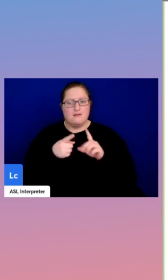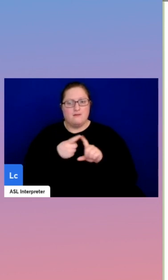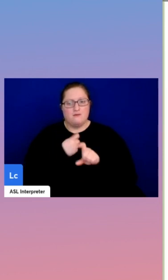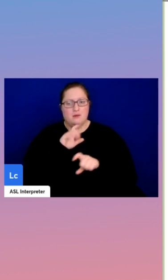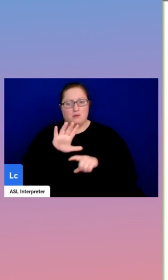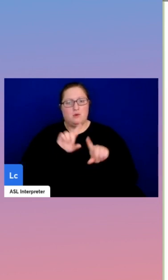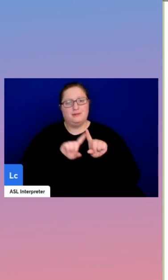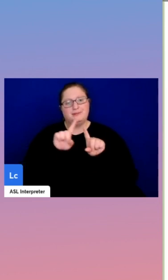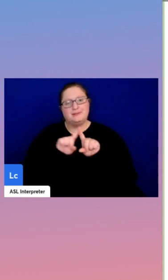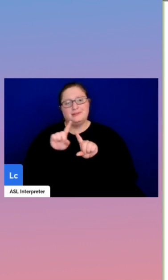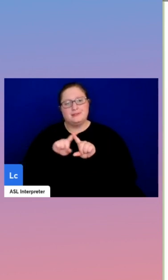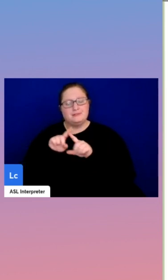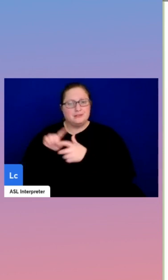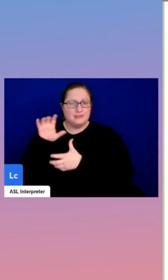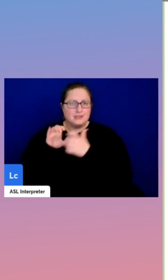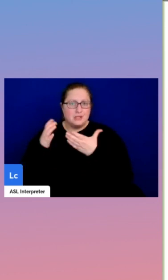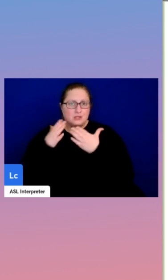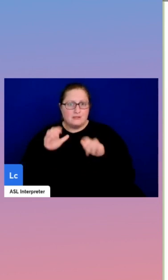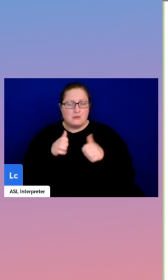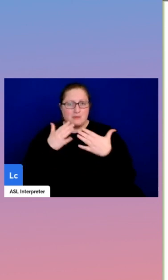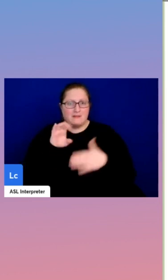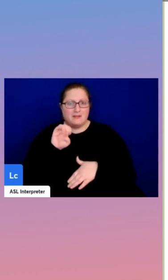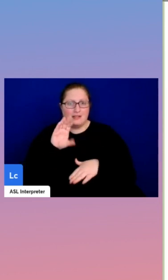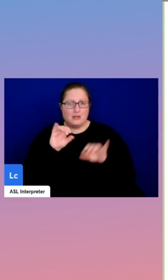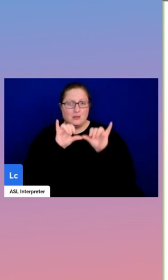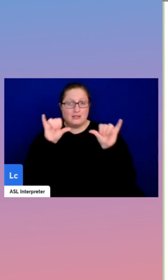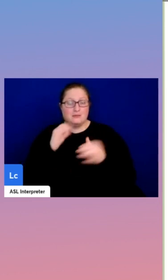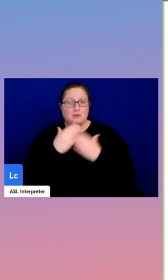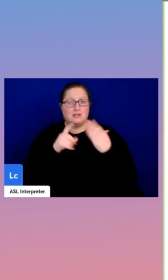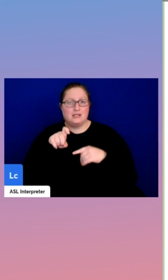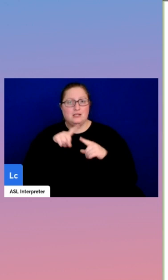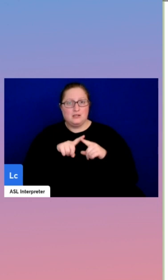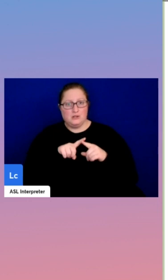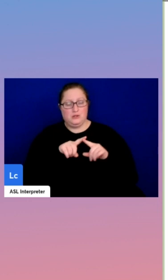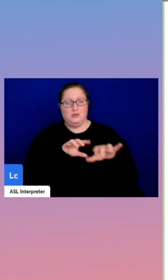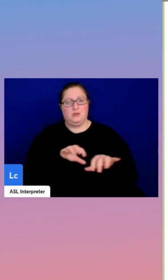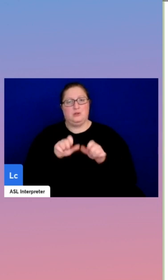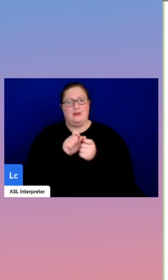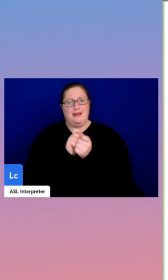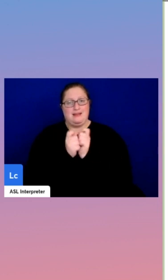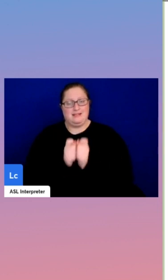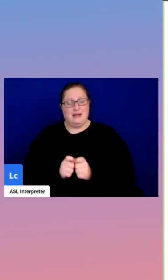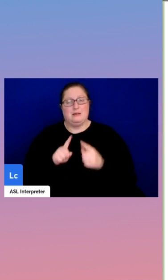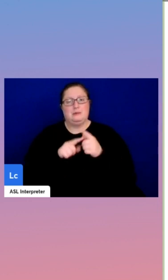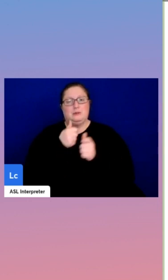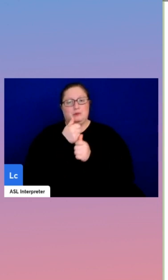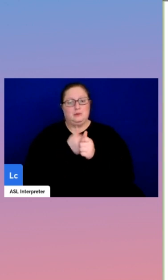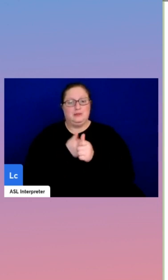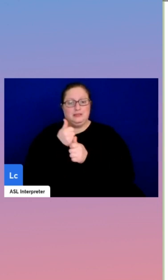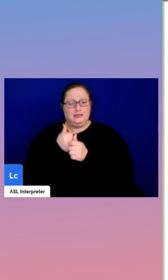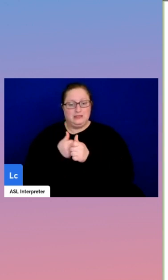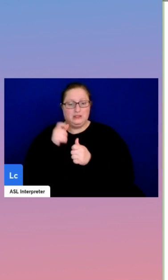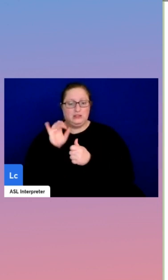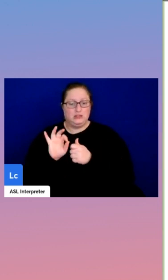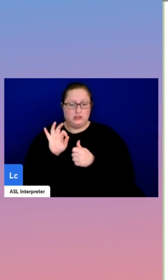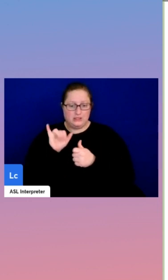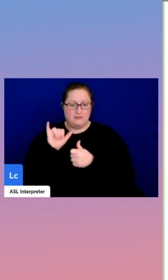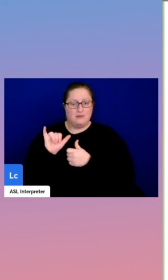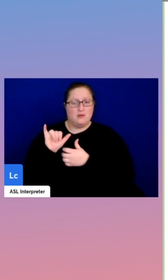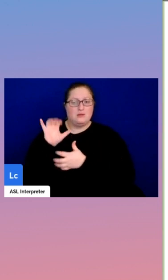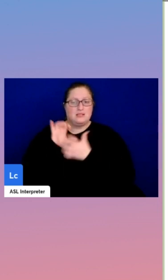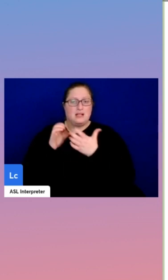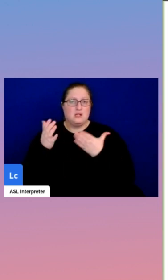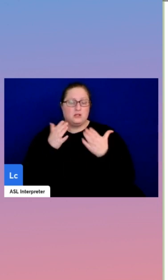cloud service provider ecosystem. So someone needs to adapt those to each of the cloud service